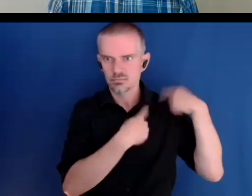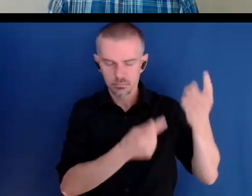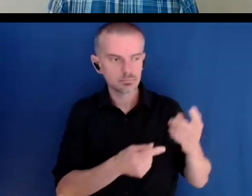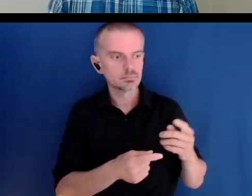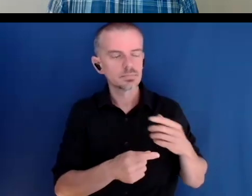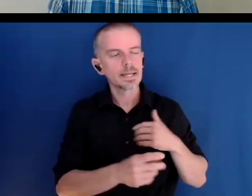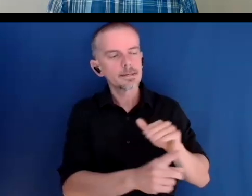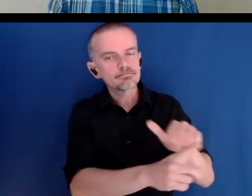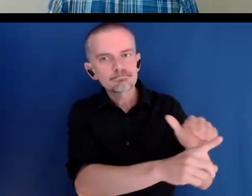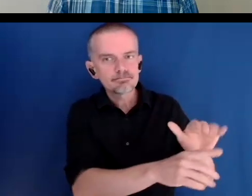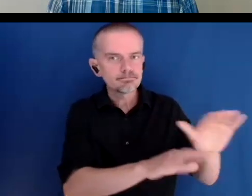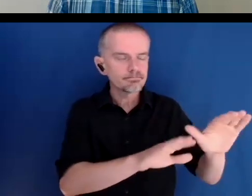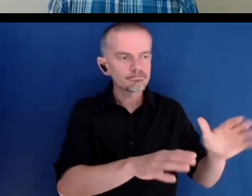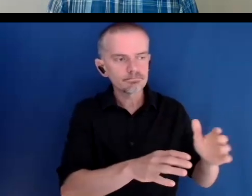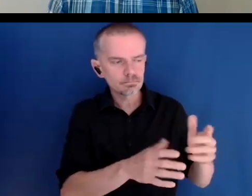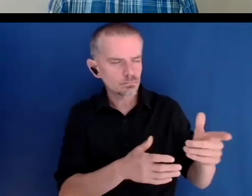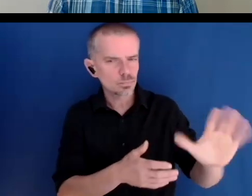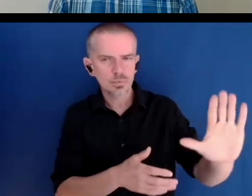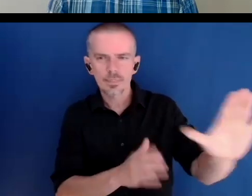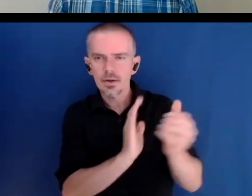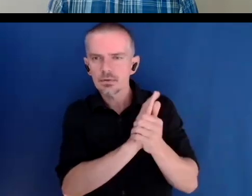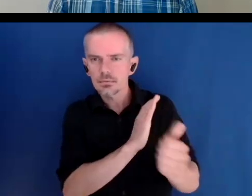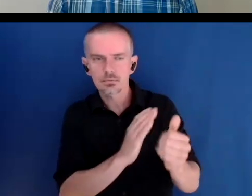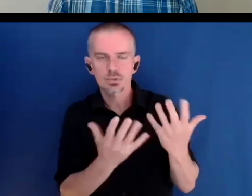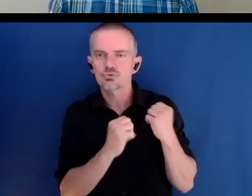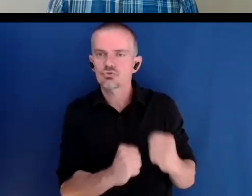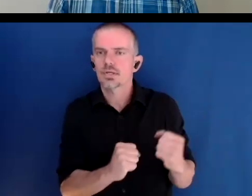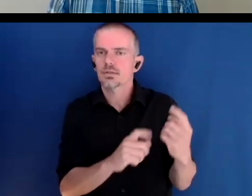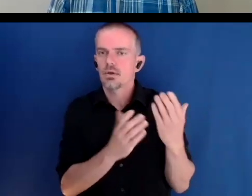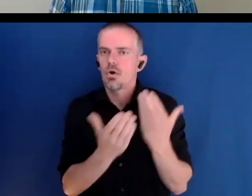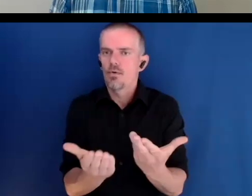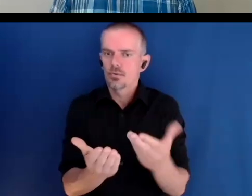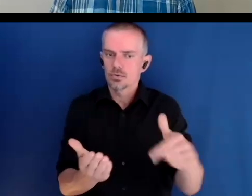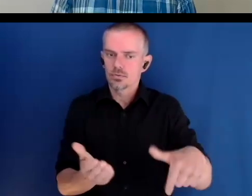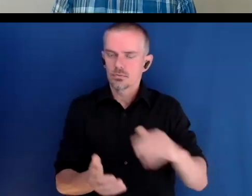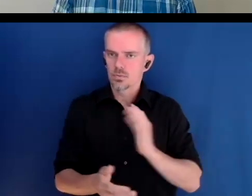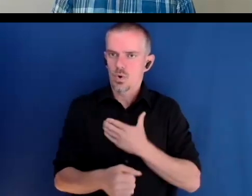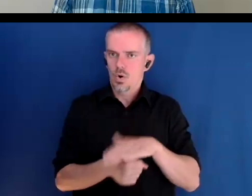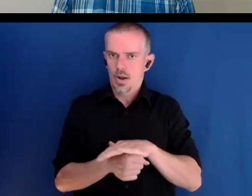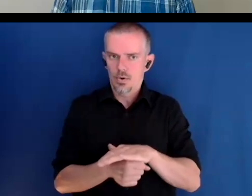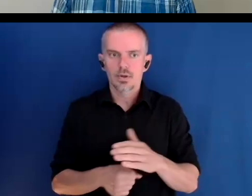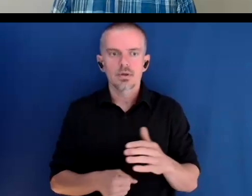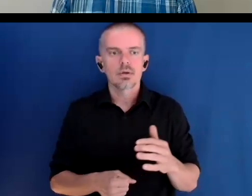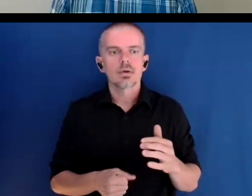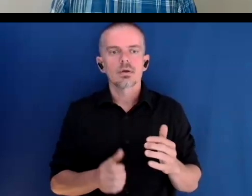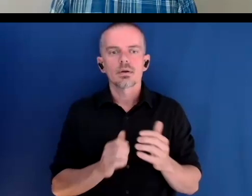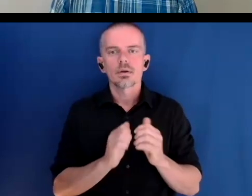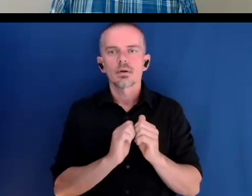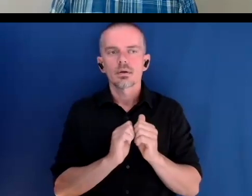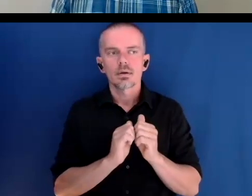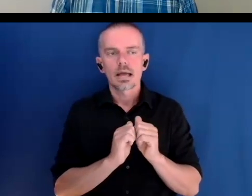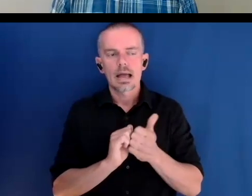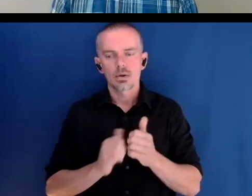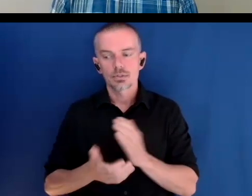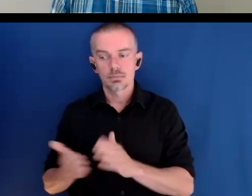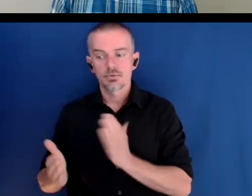in on what strengths they're bringing to our area, how they might match up with some of the initiatives we have